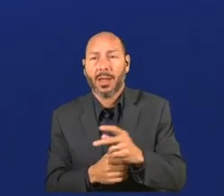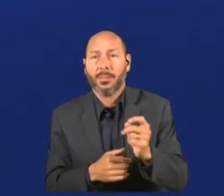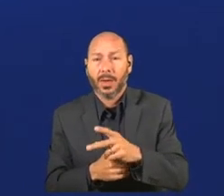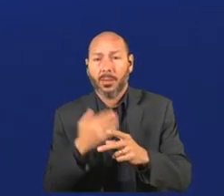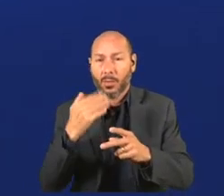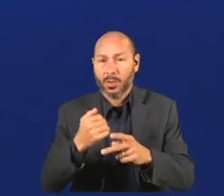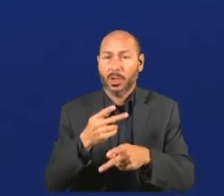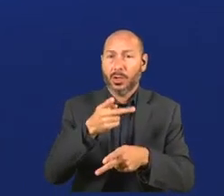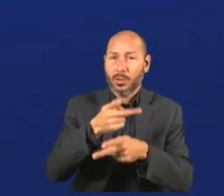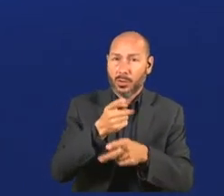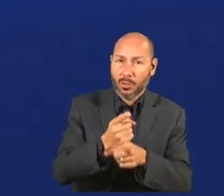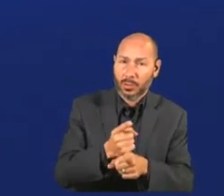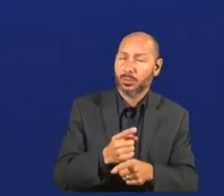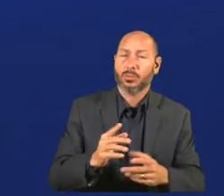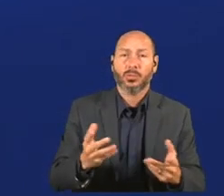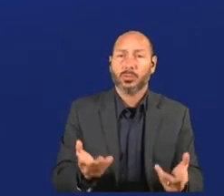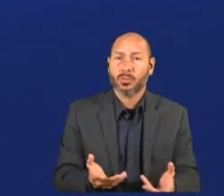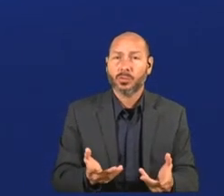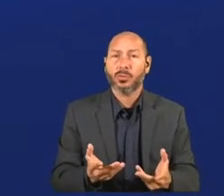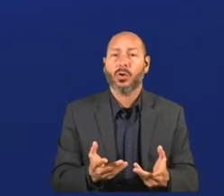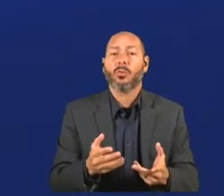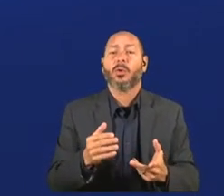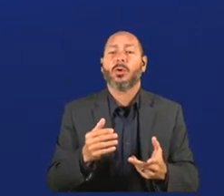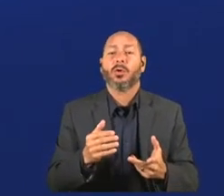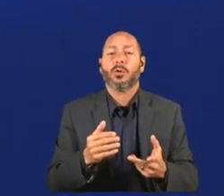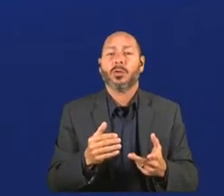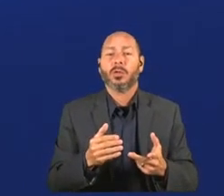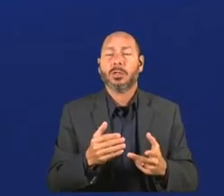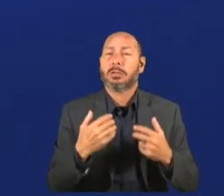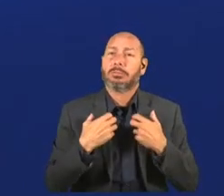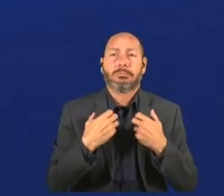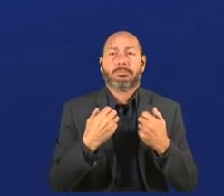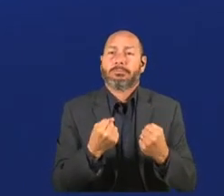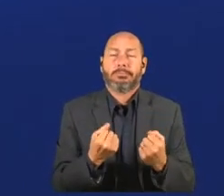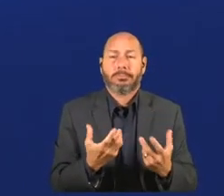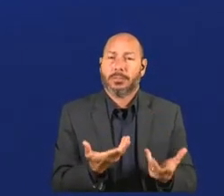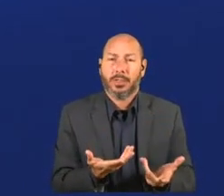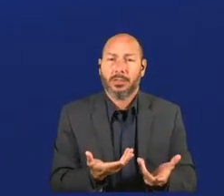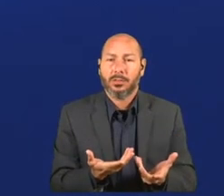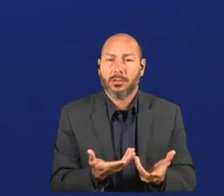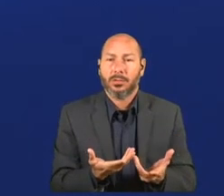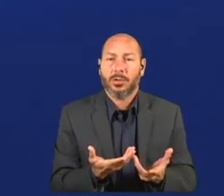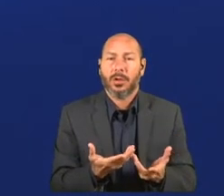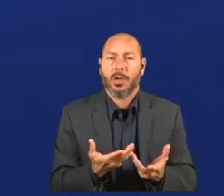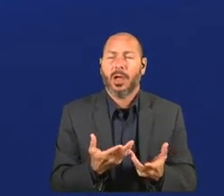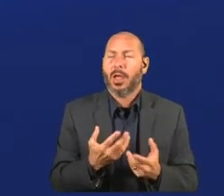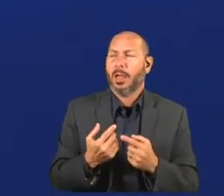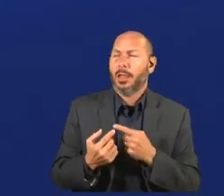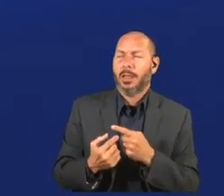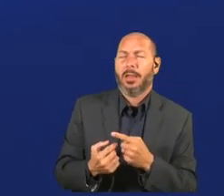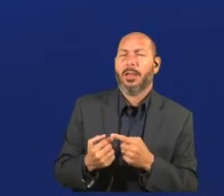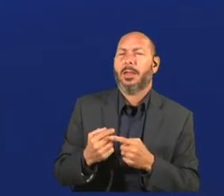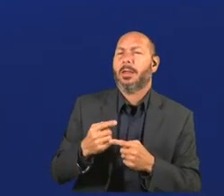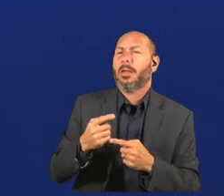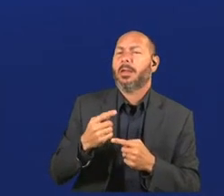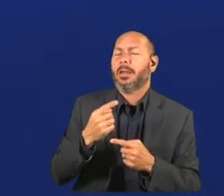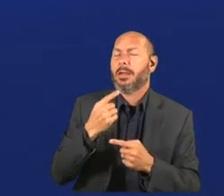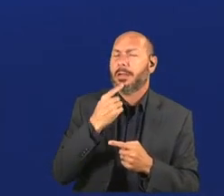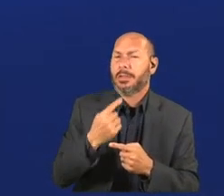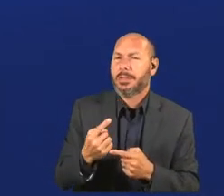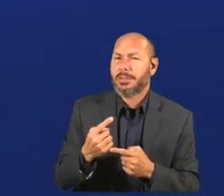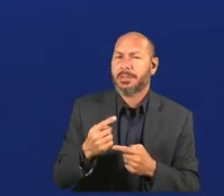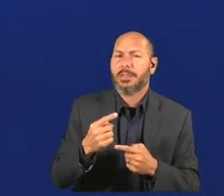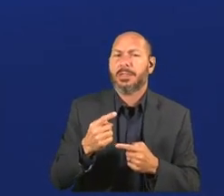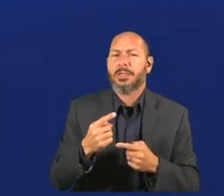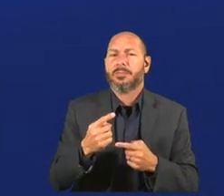improved significantly in a short period of time. As Susan mentioned, some of the highest needs are for